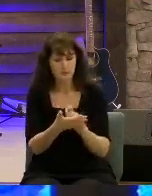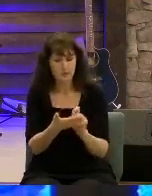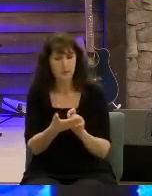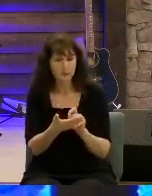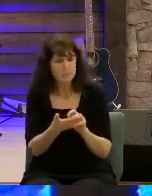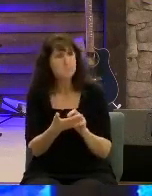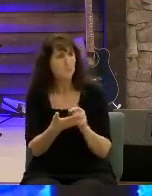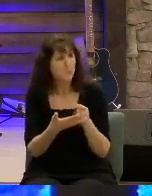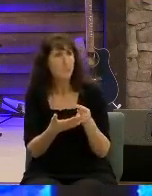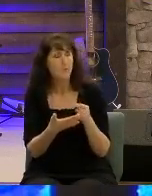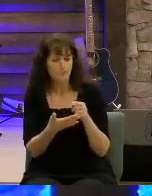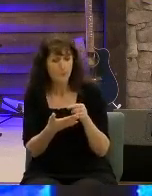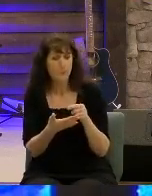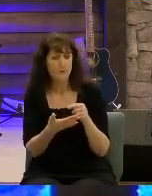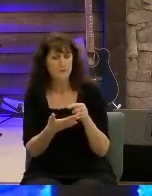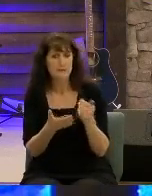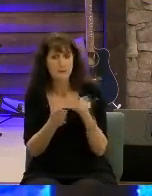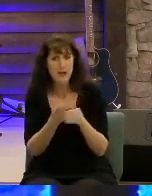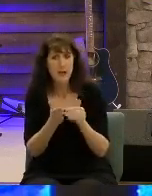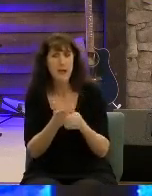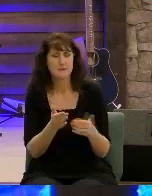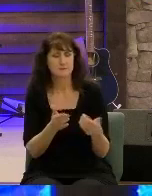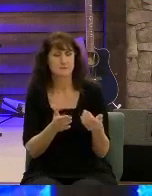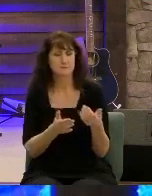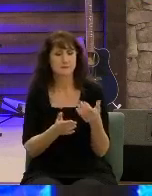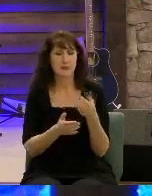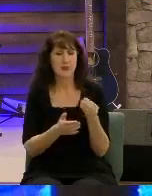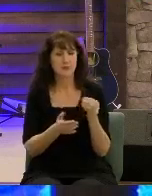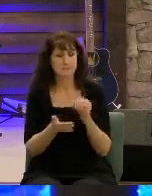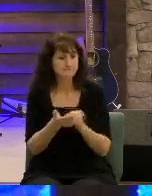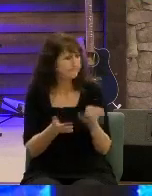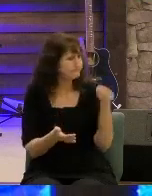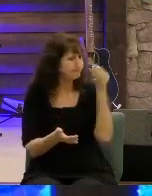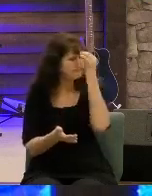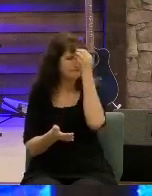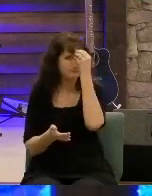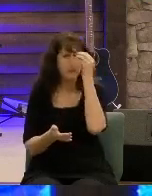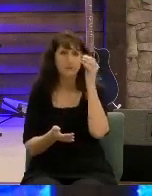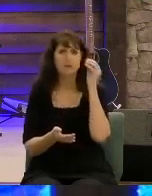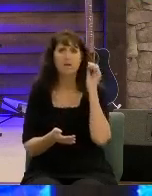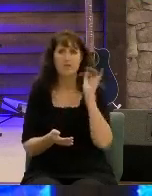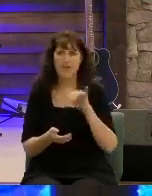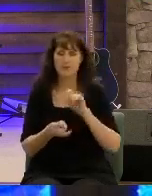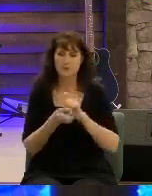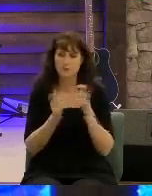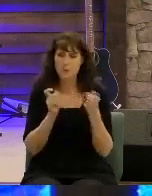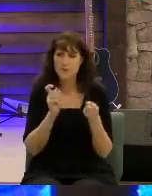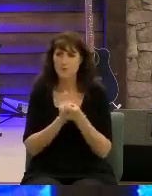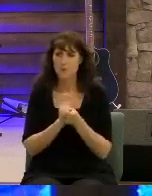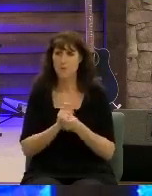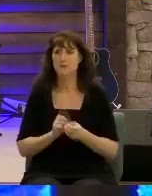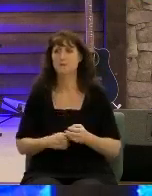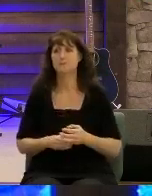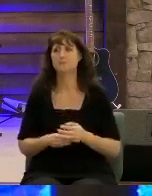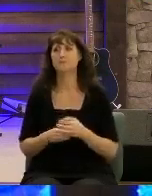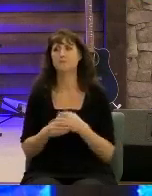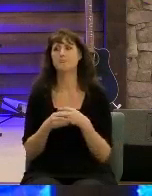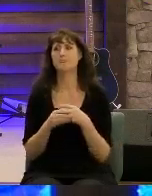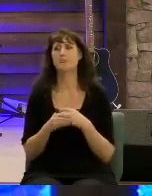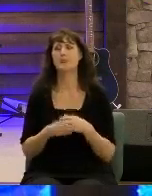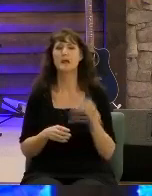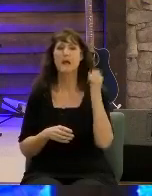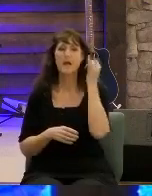that thing inside of you, right? Pen to pad through the mind is transforming, okay? So if